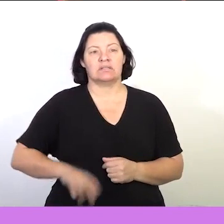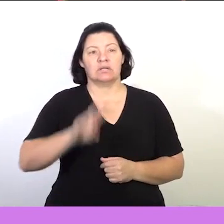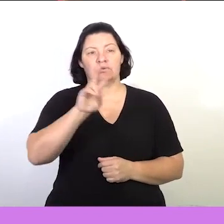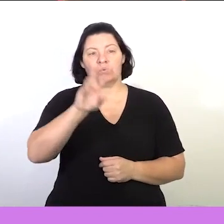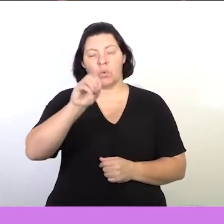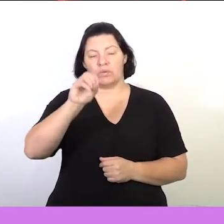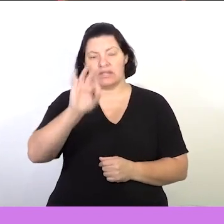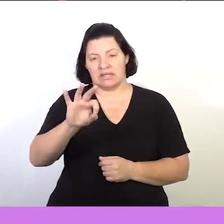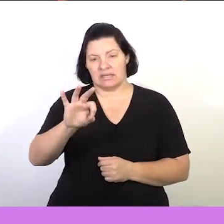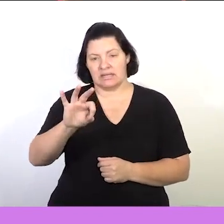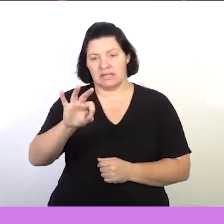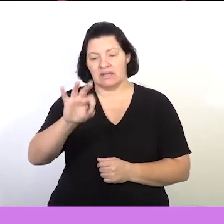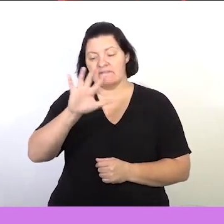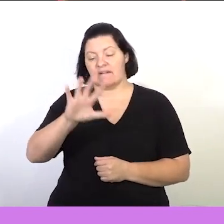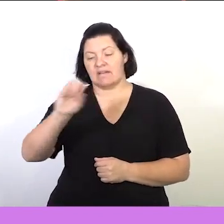is